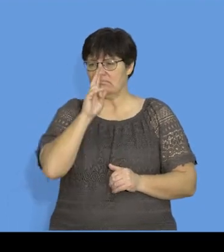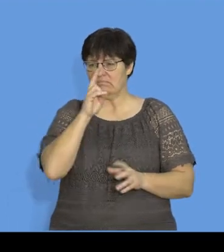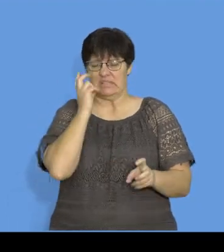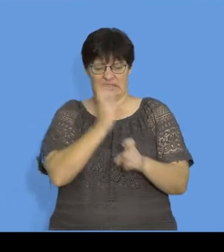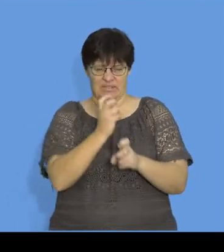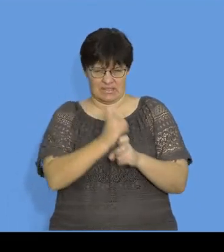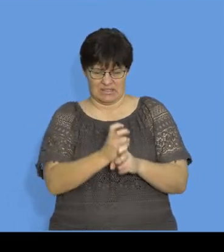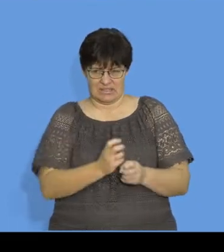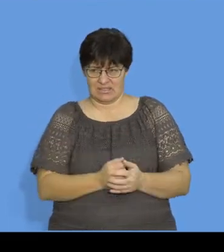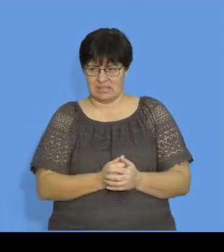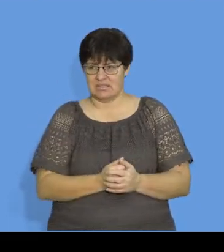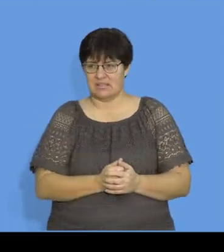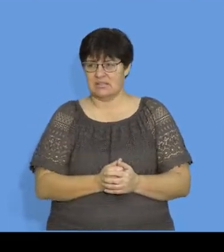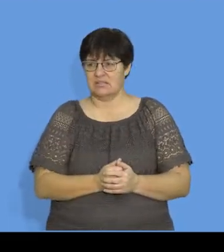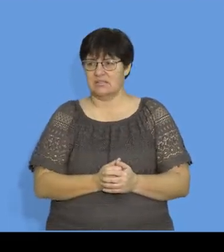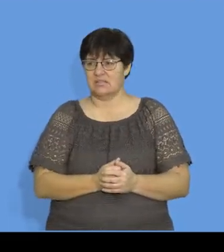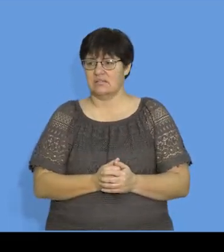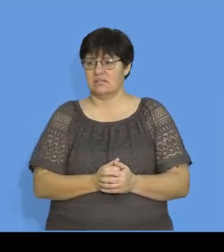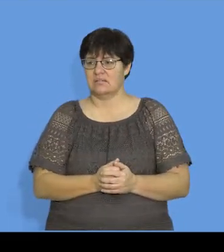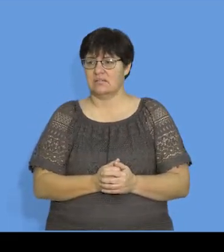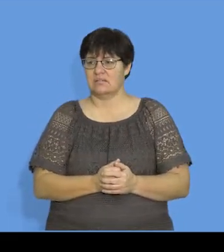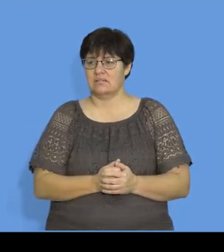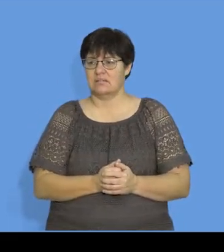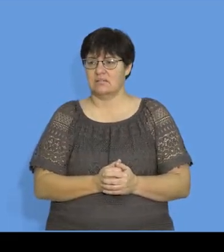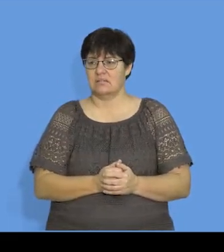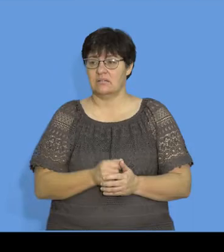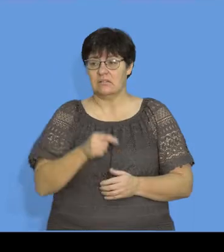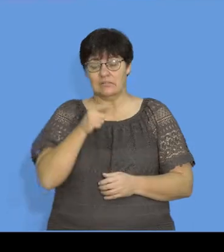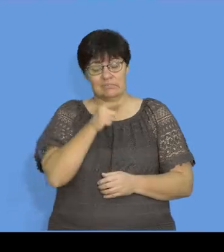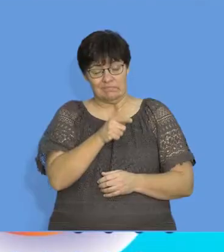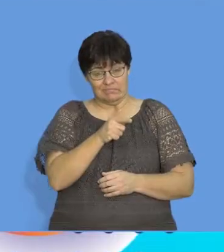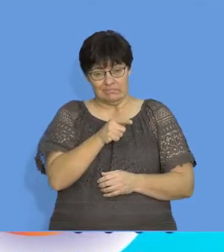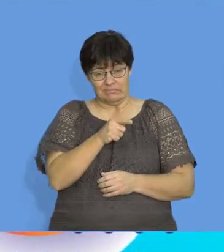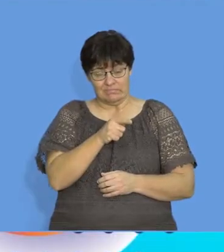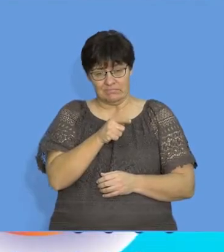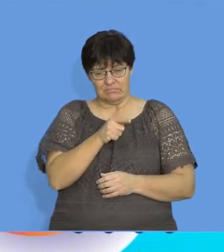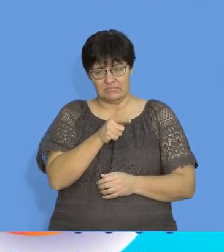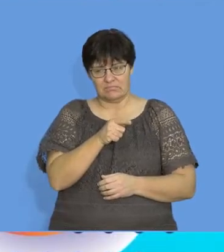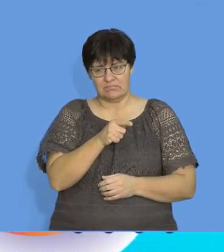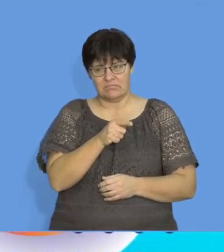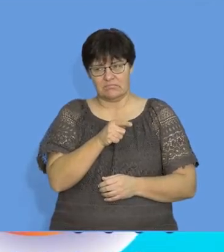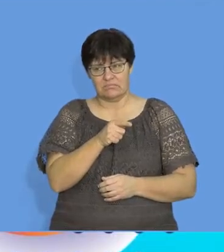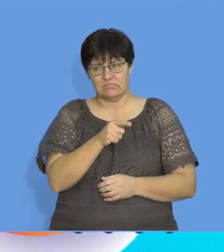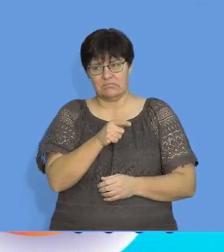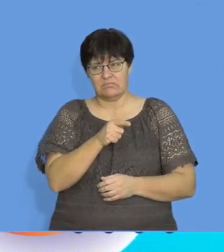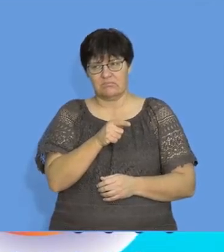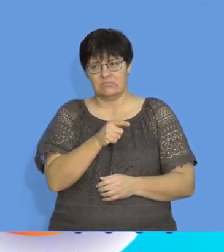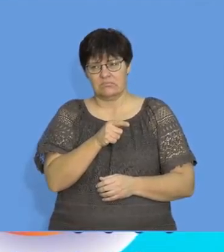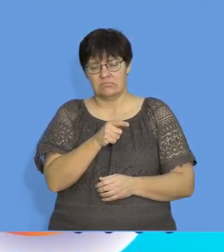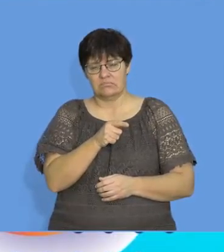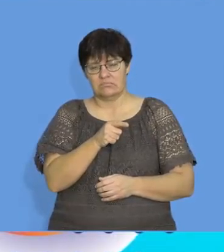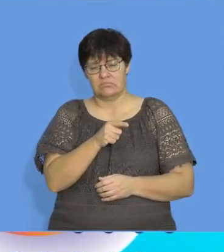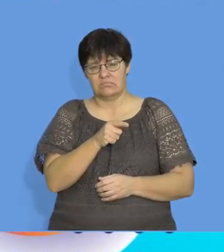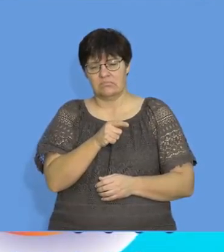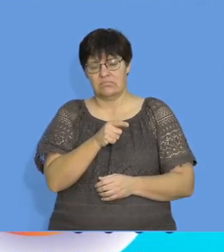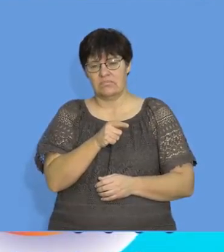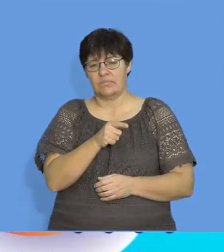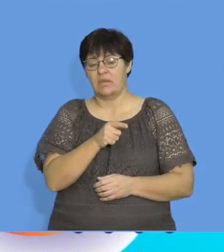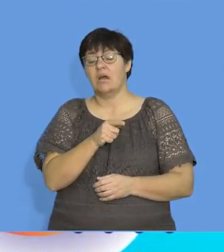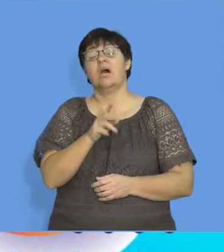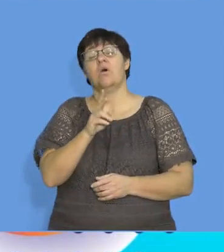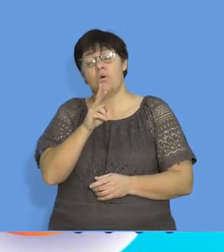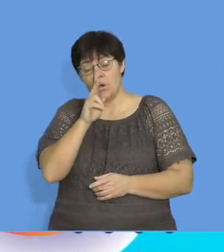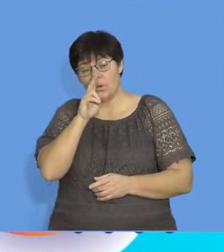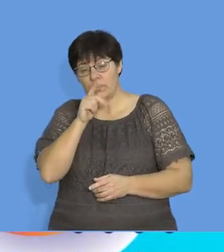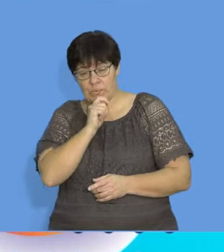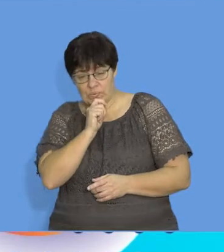see. Now, here, we were looking, again, we would use